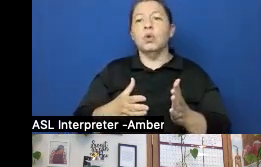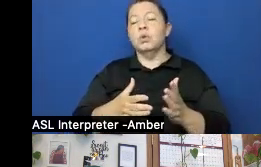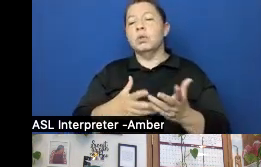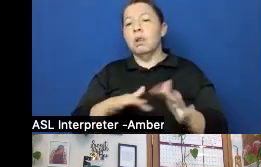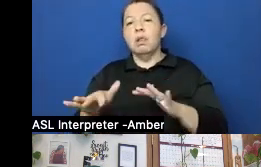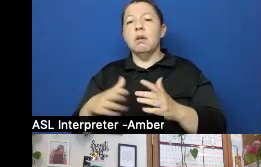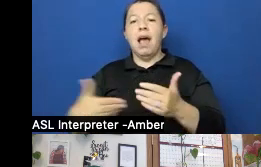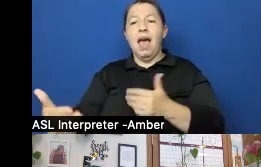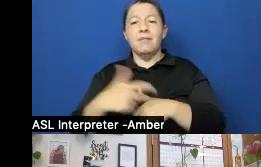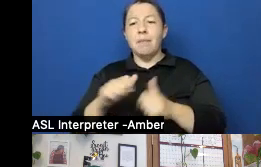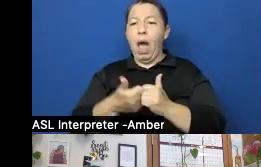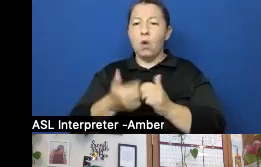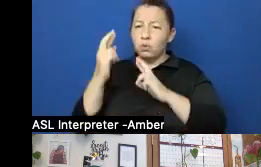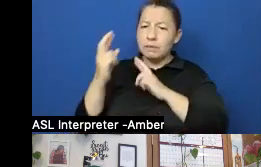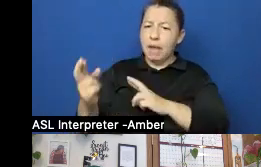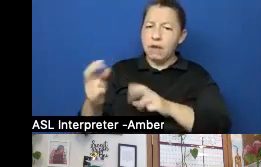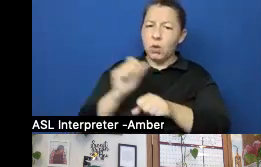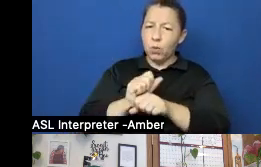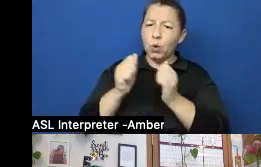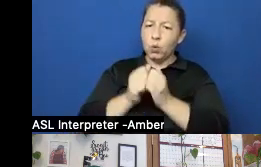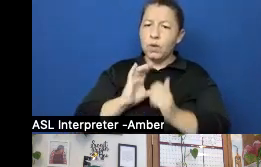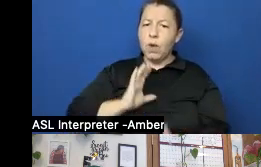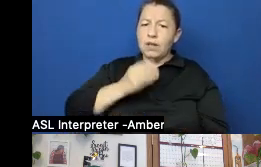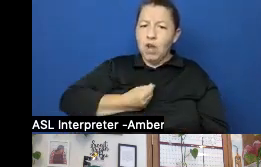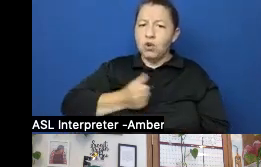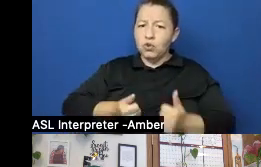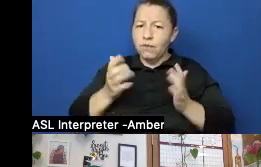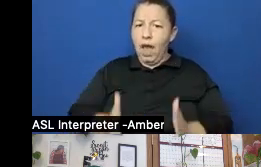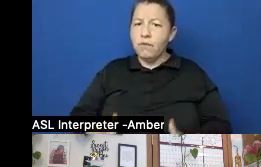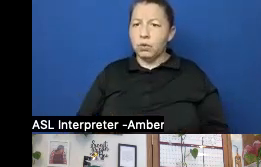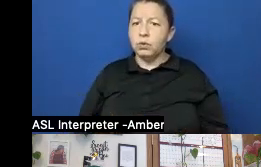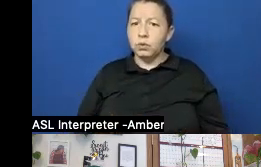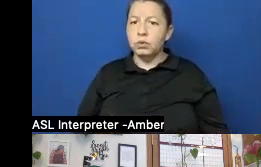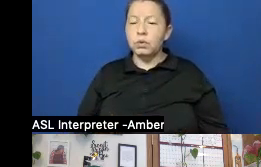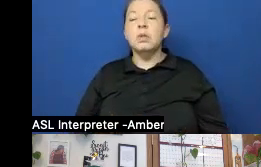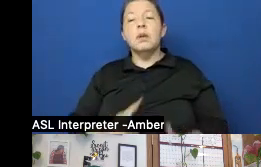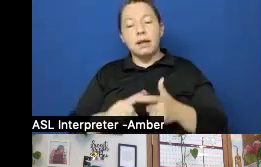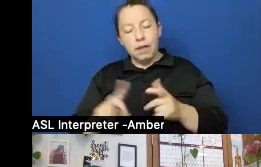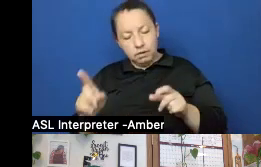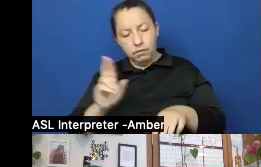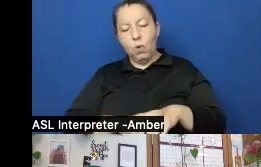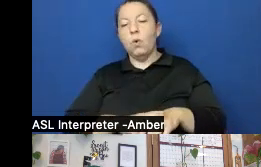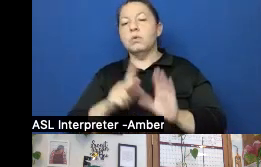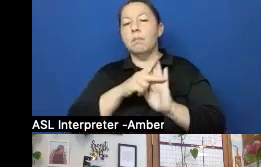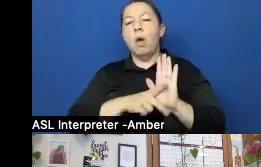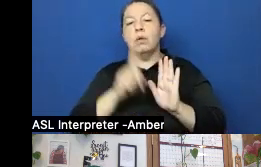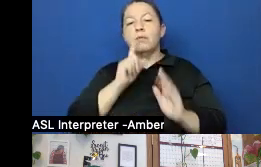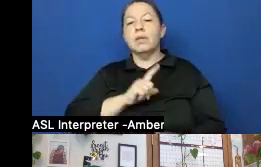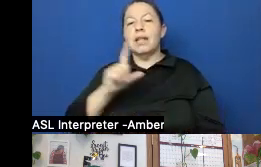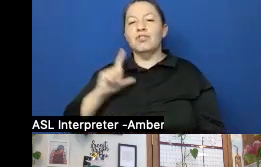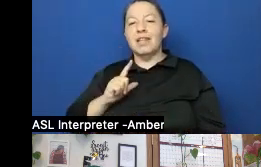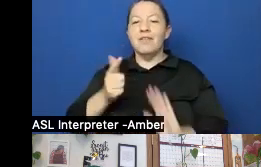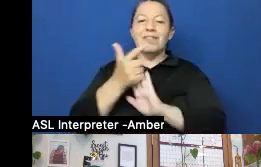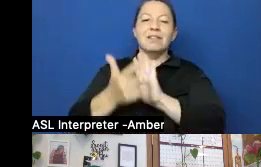with transgender survivors. And then, of course, the policy and legislative changes. A lot